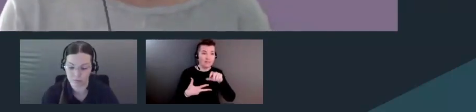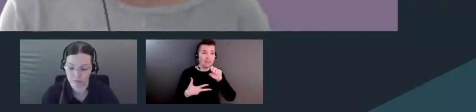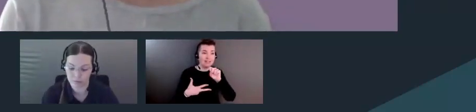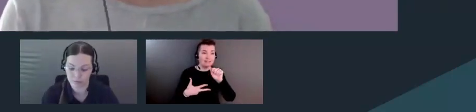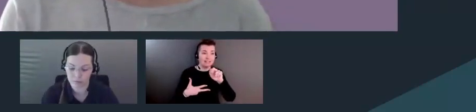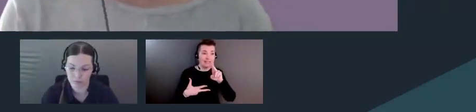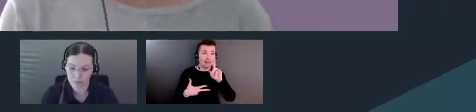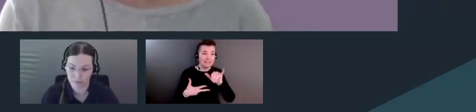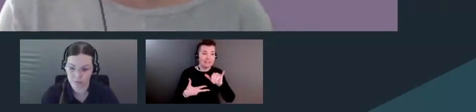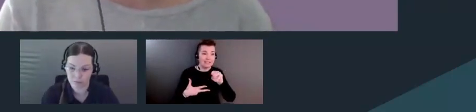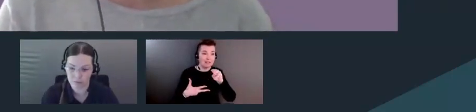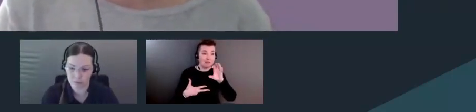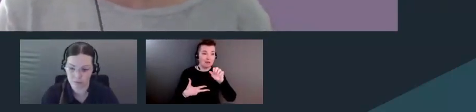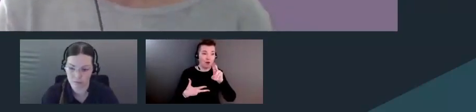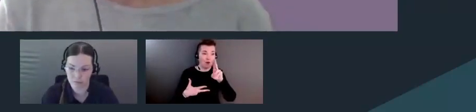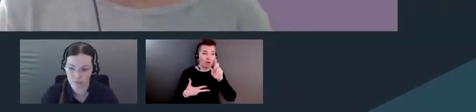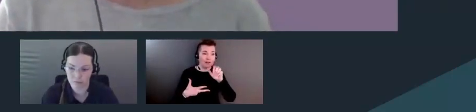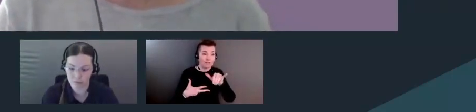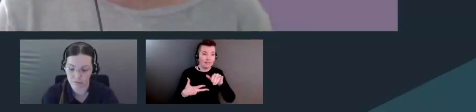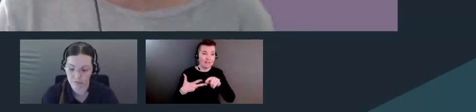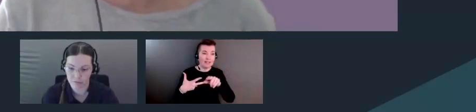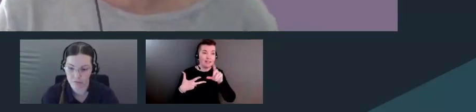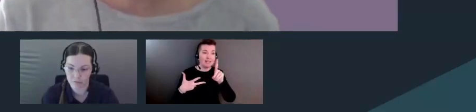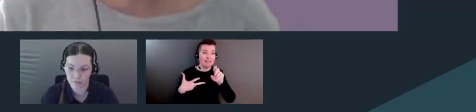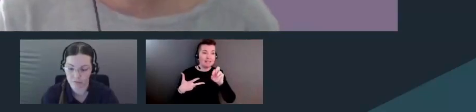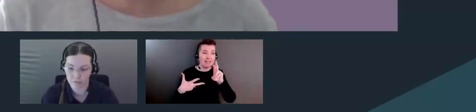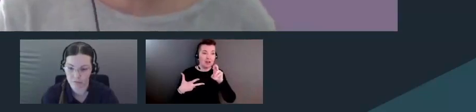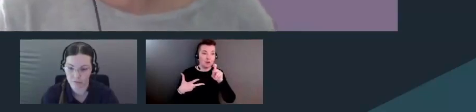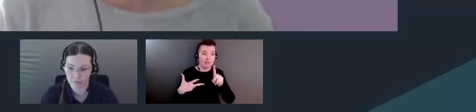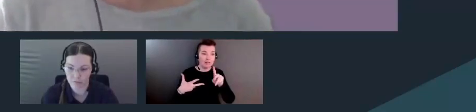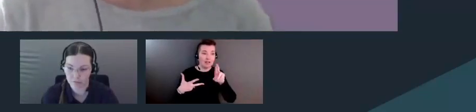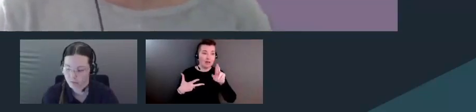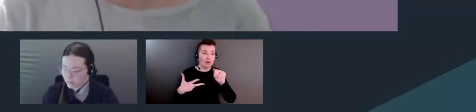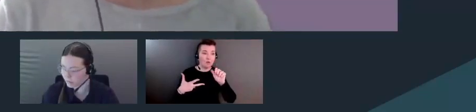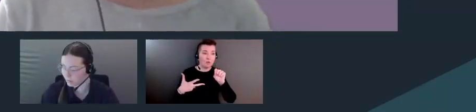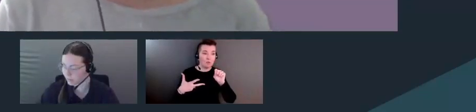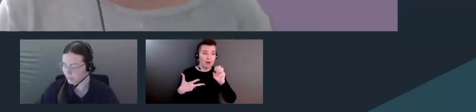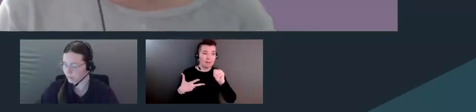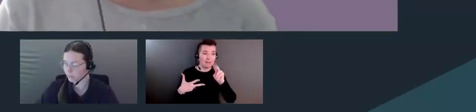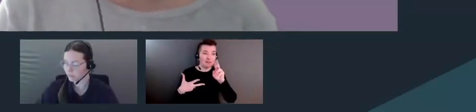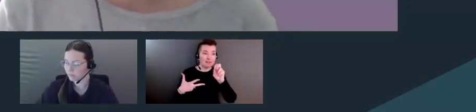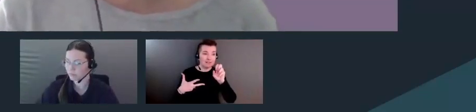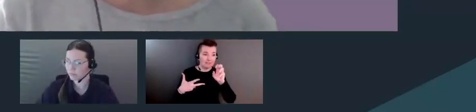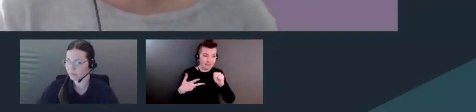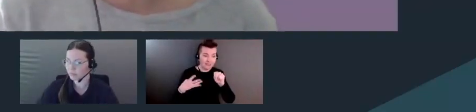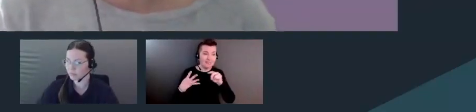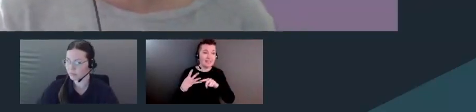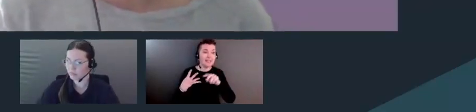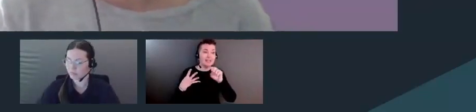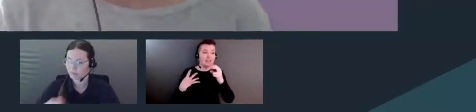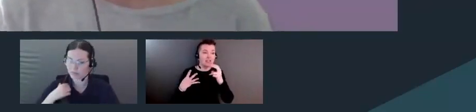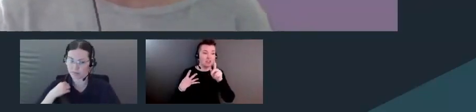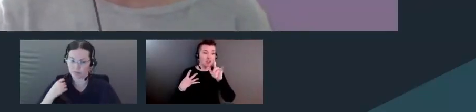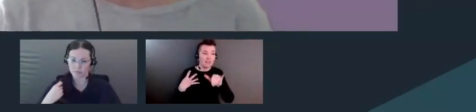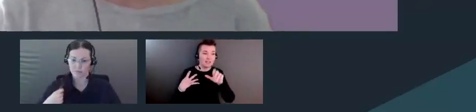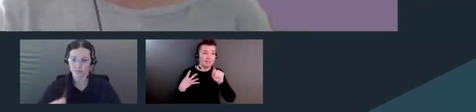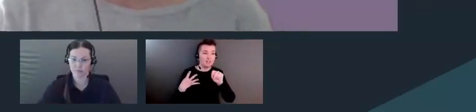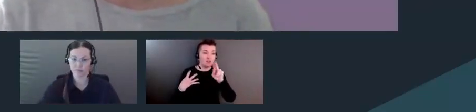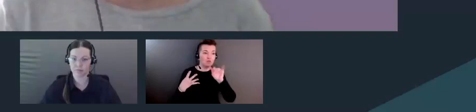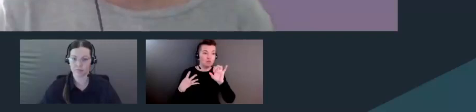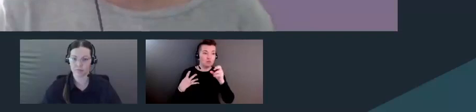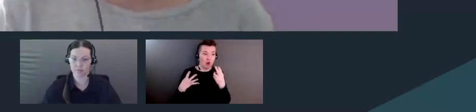Derek Rasmussen, and Shelley Tulloch. Please see the session details on the agenda to view a letter submitted